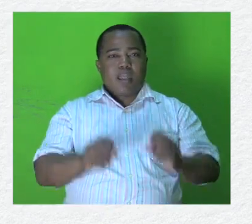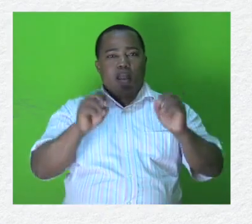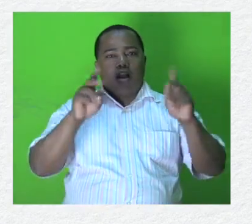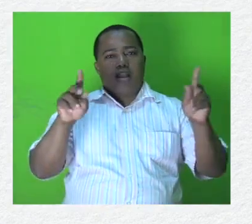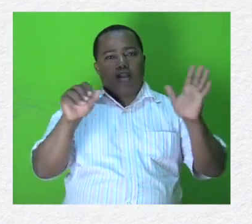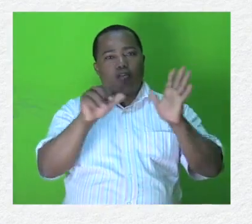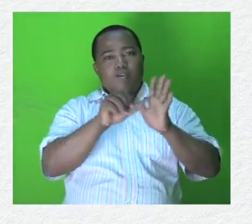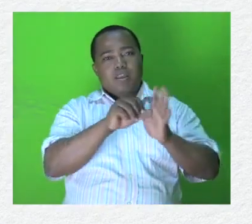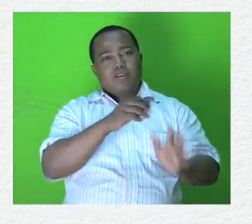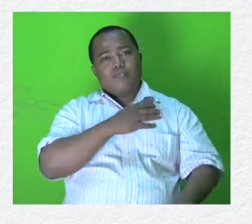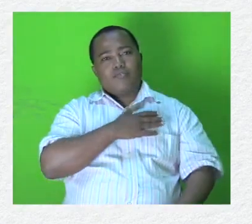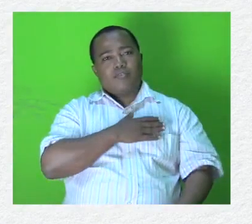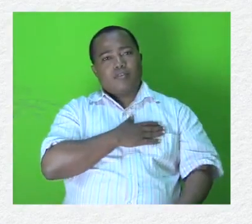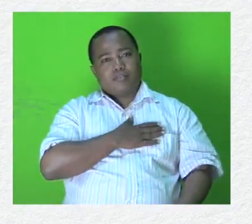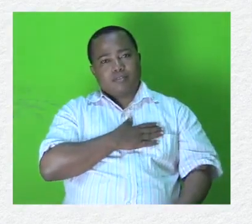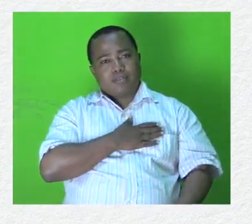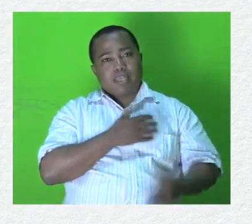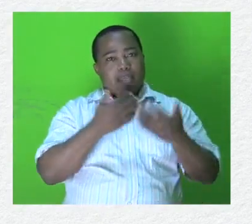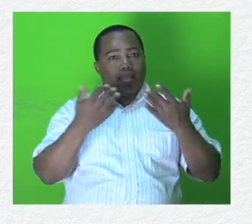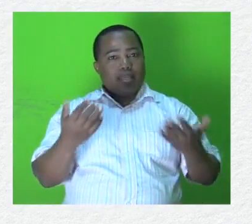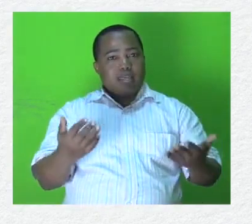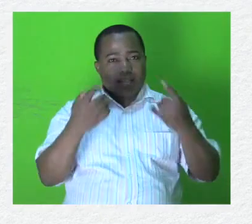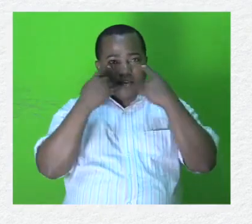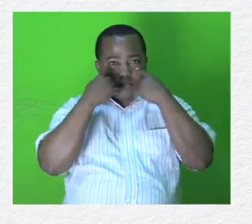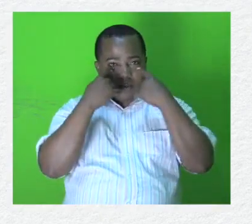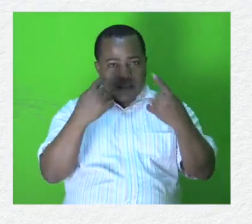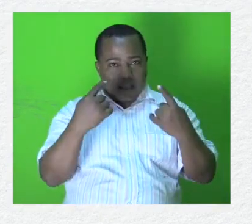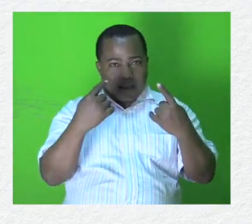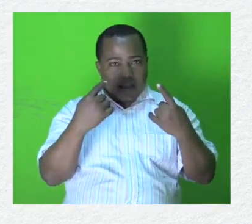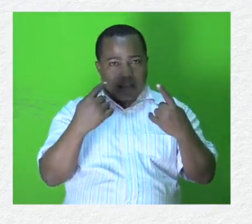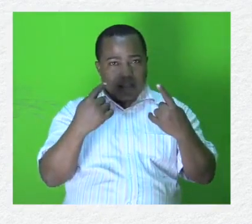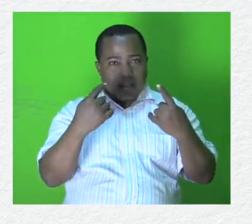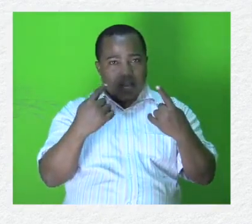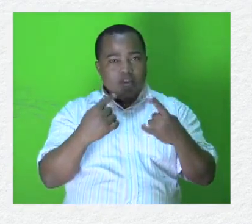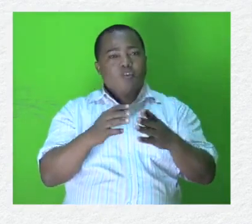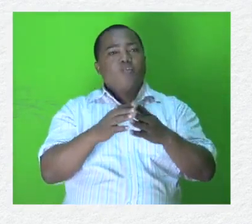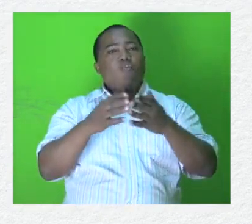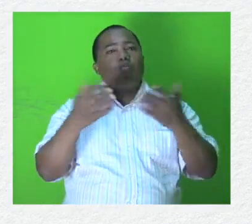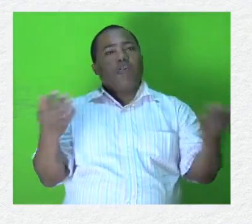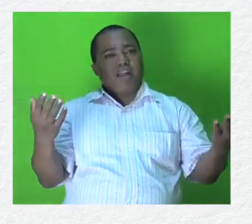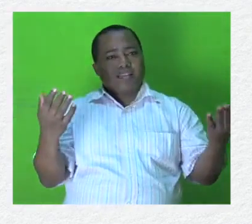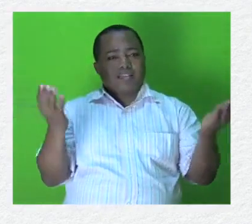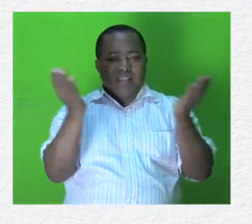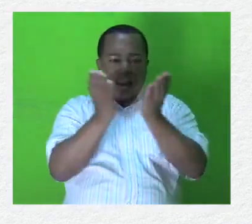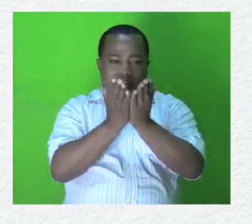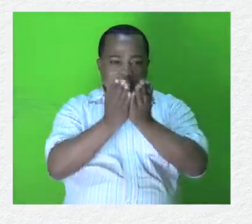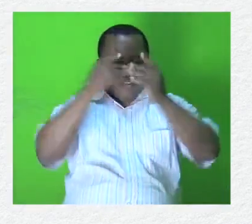My dear students, let us see what we have learned in today's